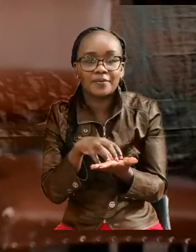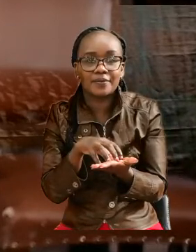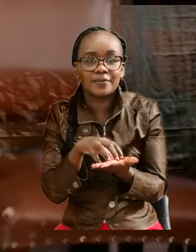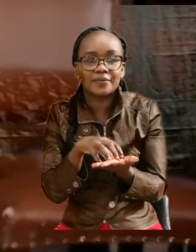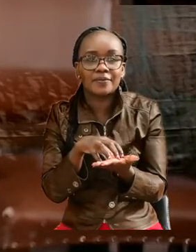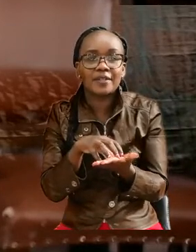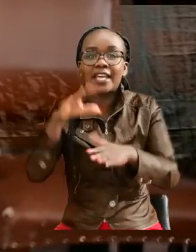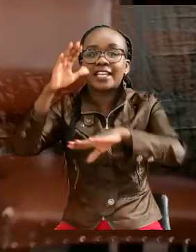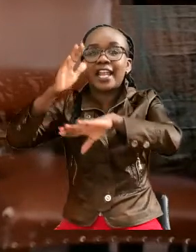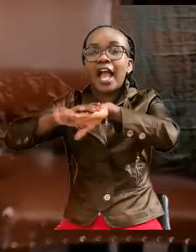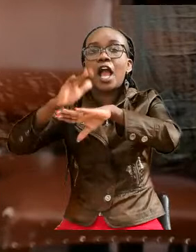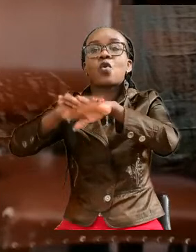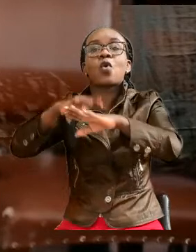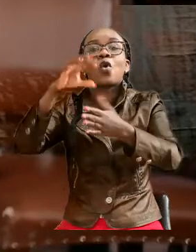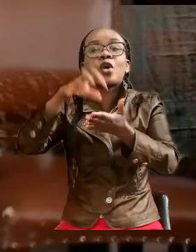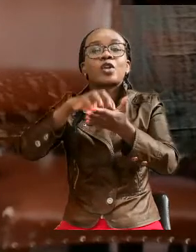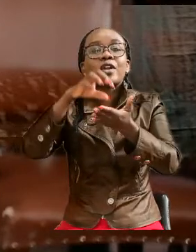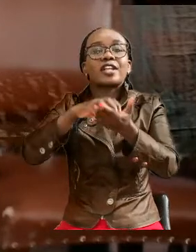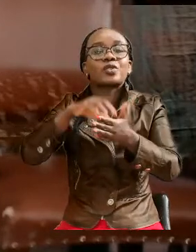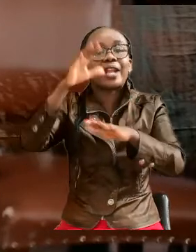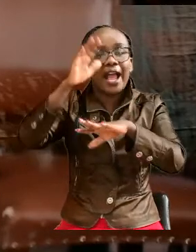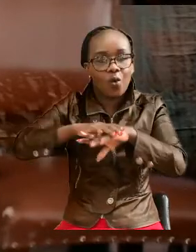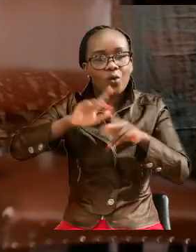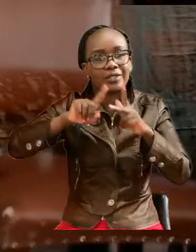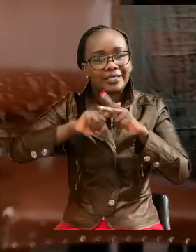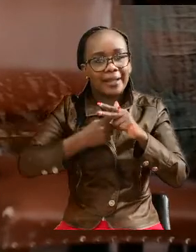in a good condition, good repair.